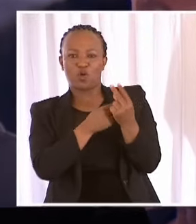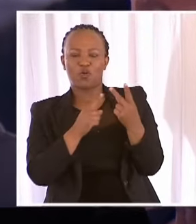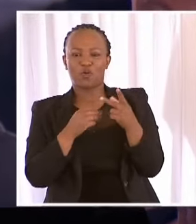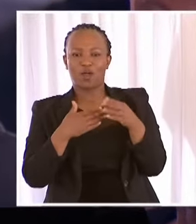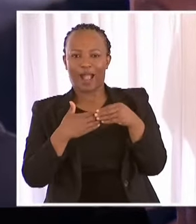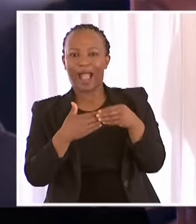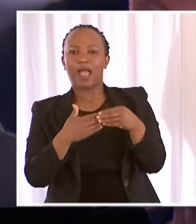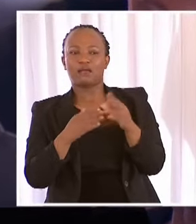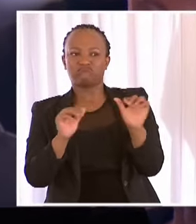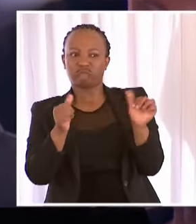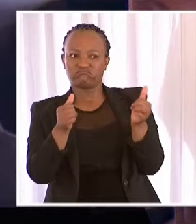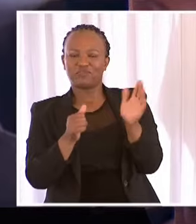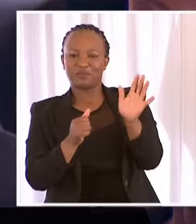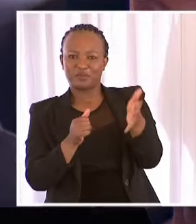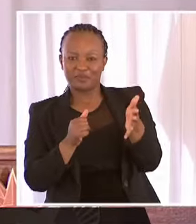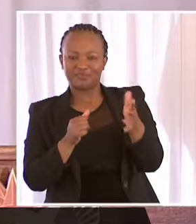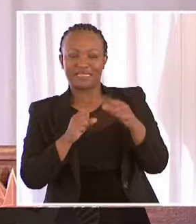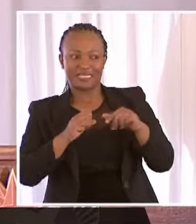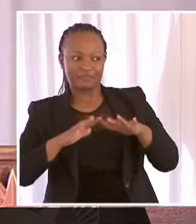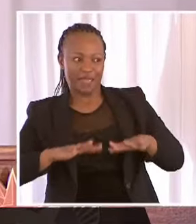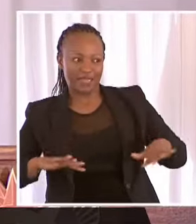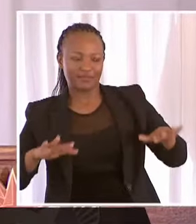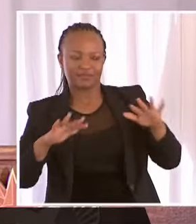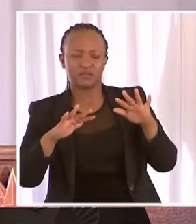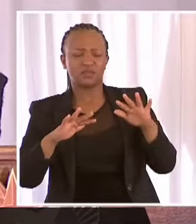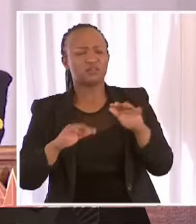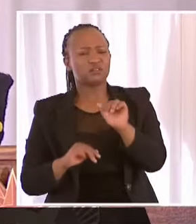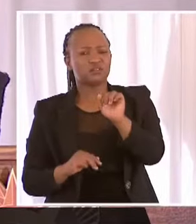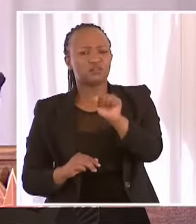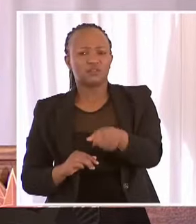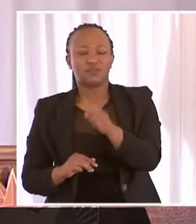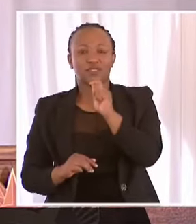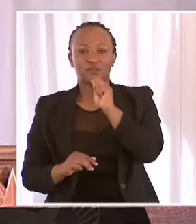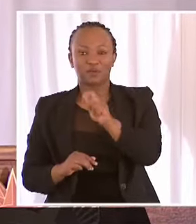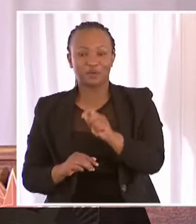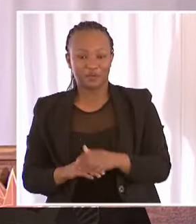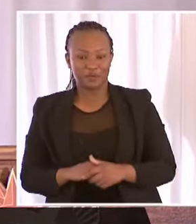that space. And indeed,